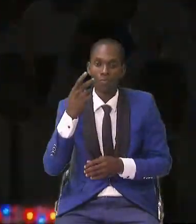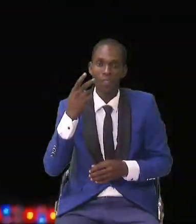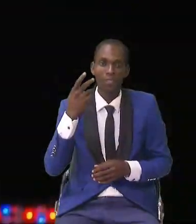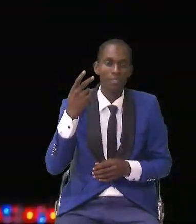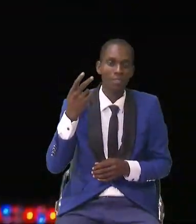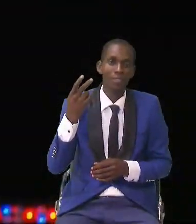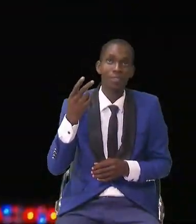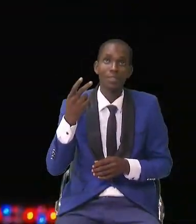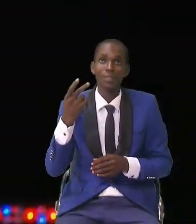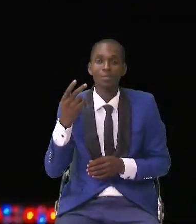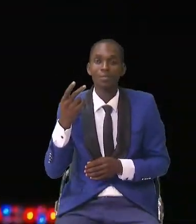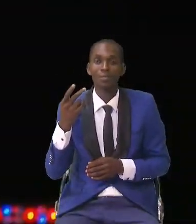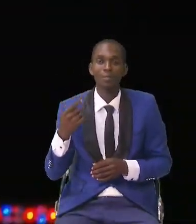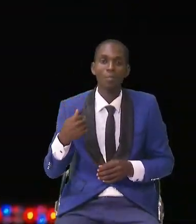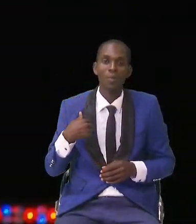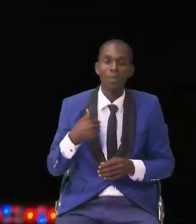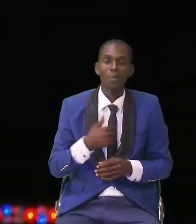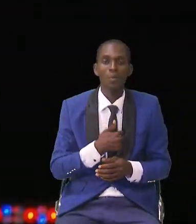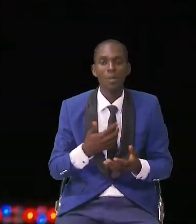Come on, can we say it?